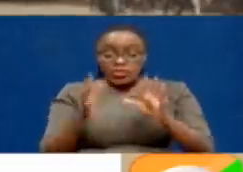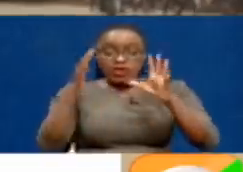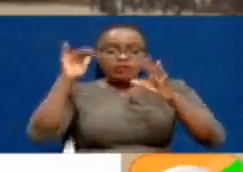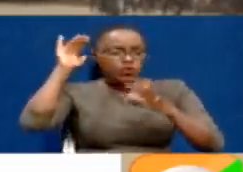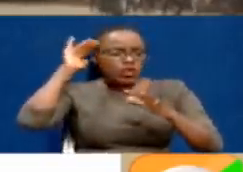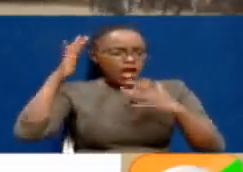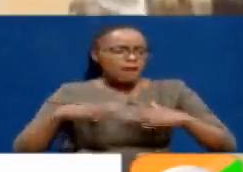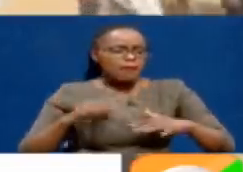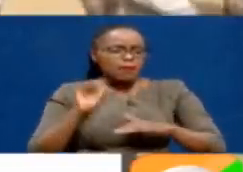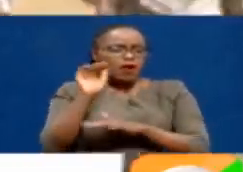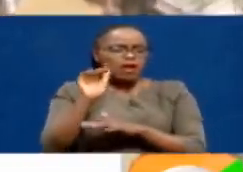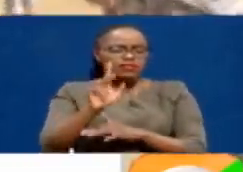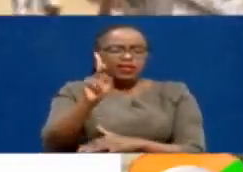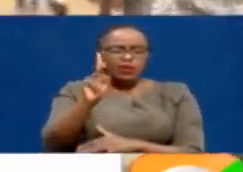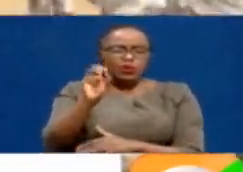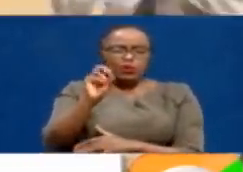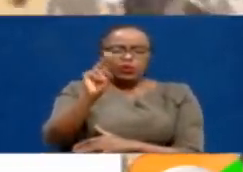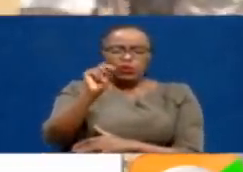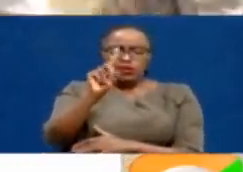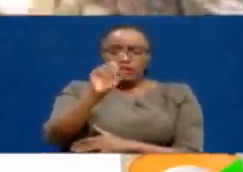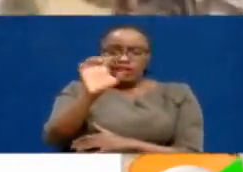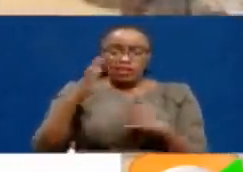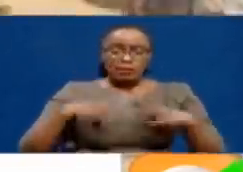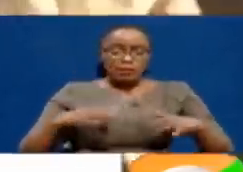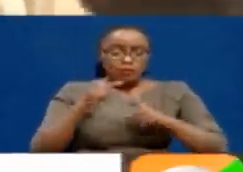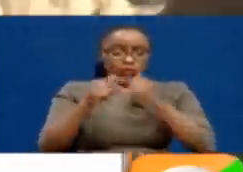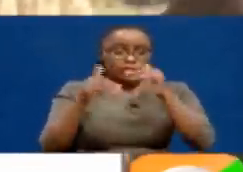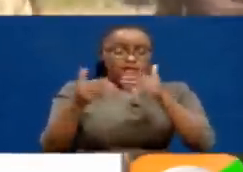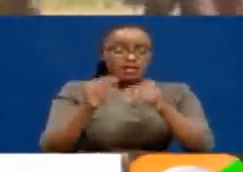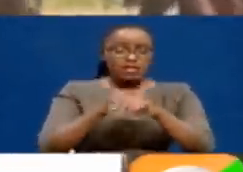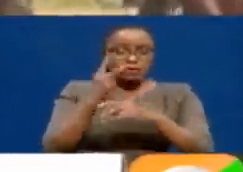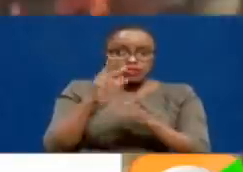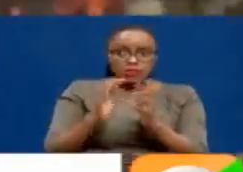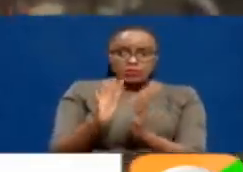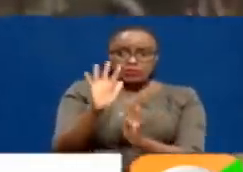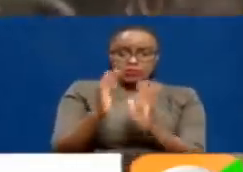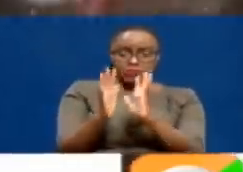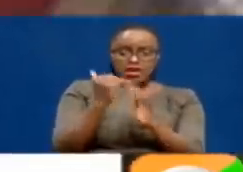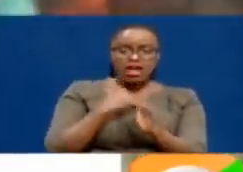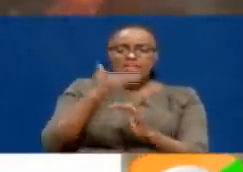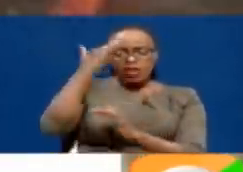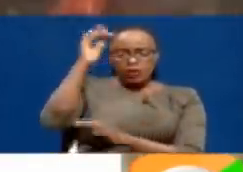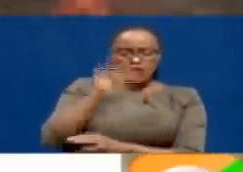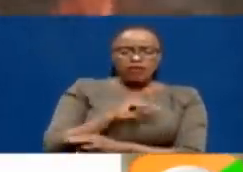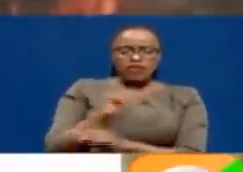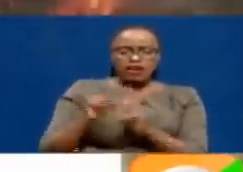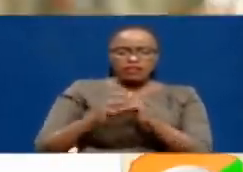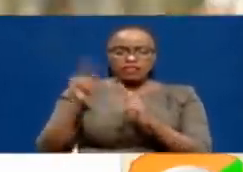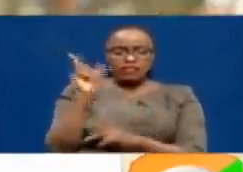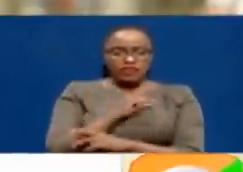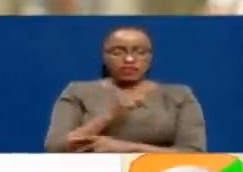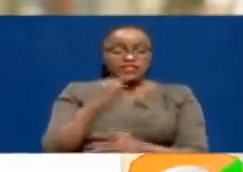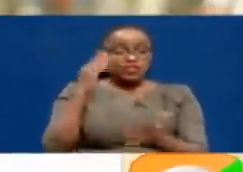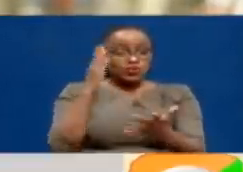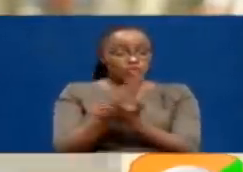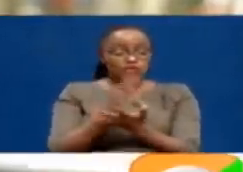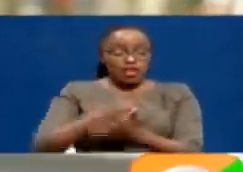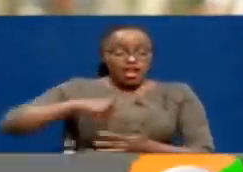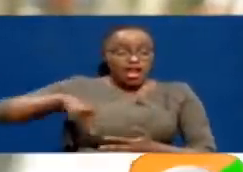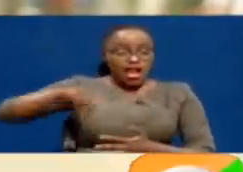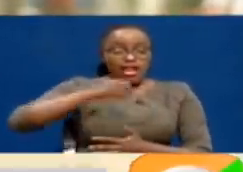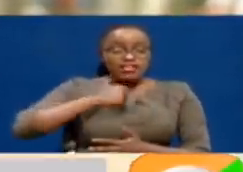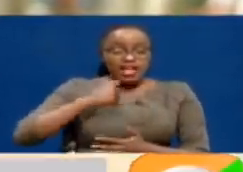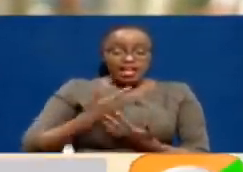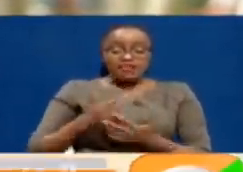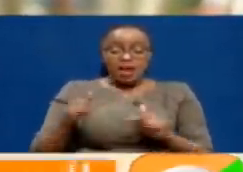utasikia mtu anauliza Kondele wanaendeleaje, wakiona moshi inatoka Kondele wanajua tushaiwakisha, na kusema ukweli tulikuwa